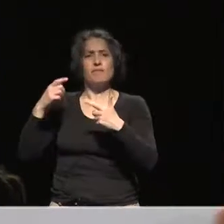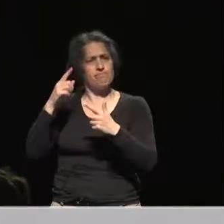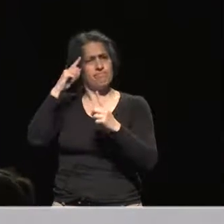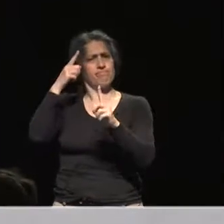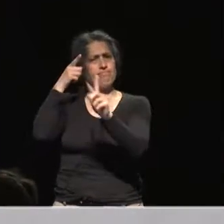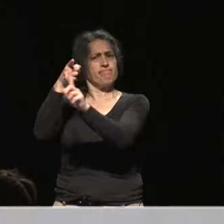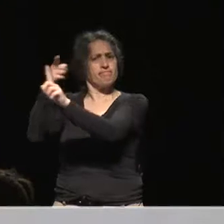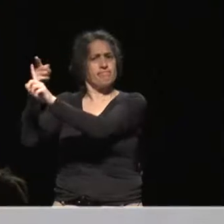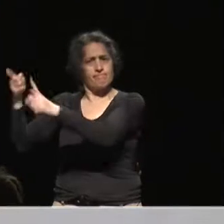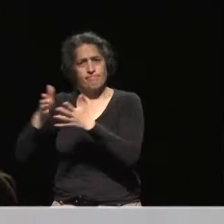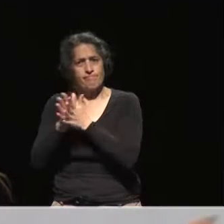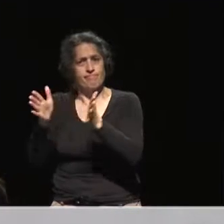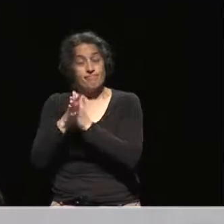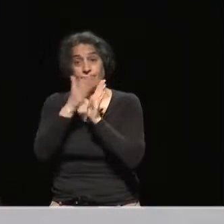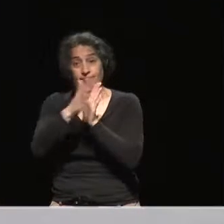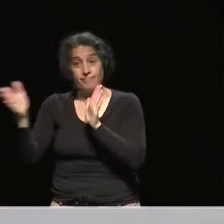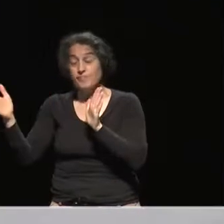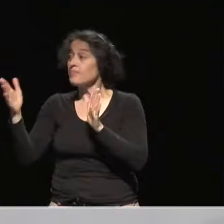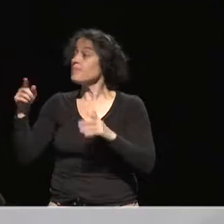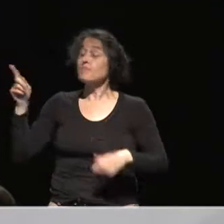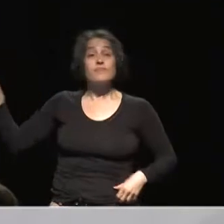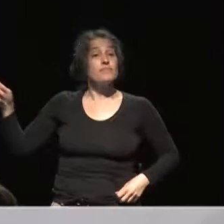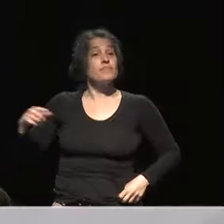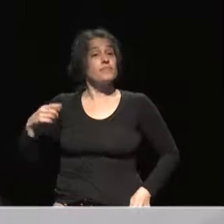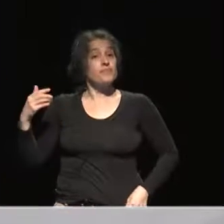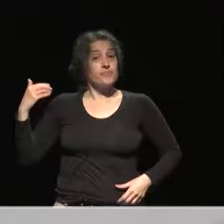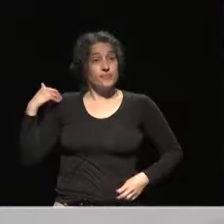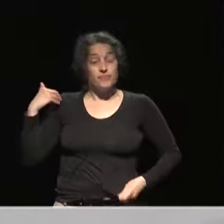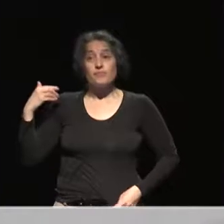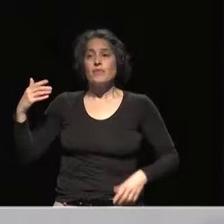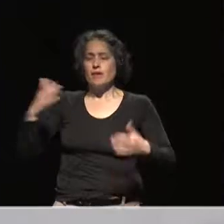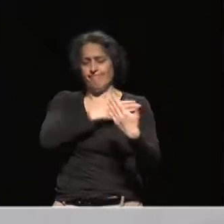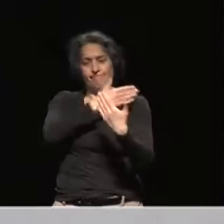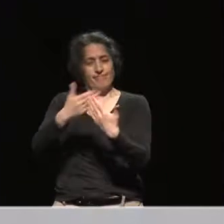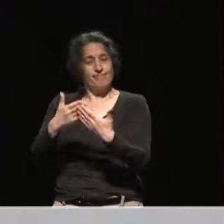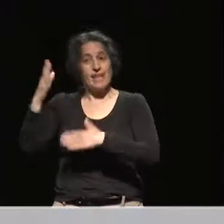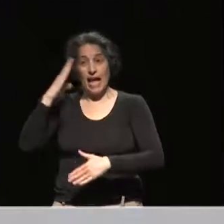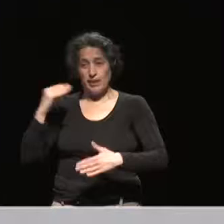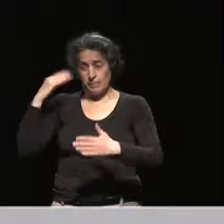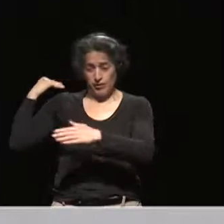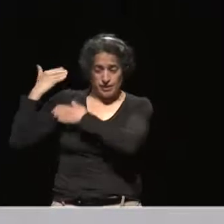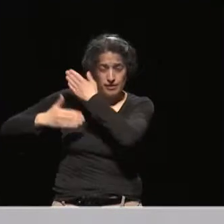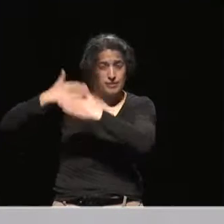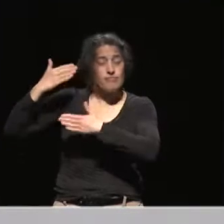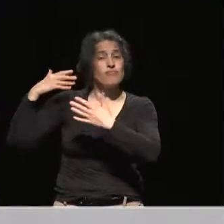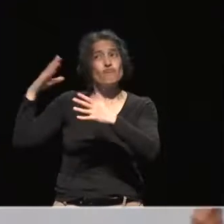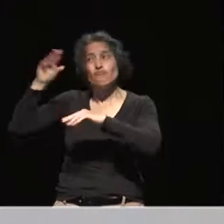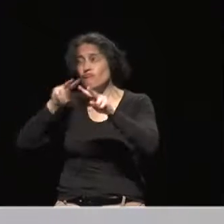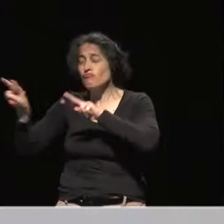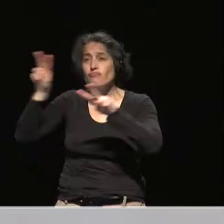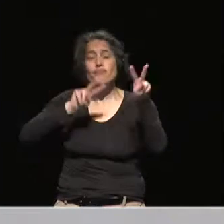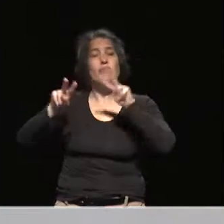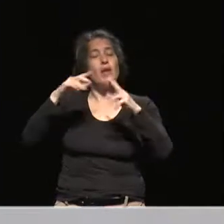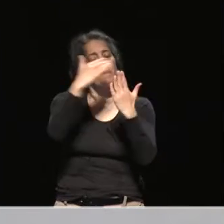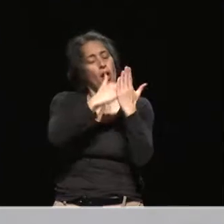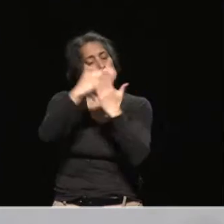really. You've invited me to share my experience with you in terms of follow-up to